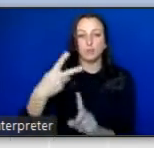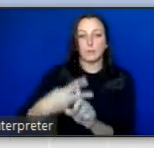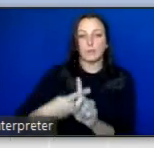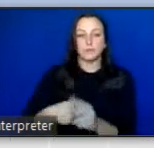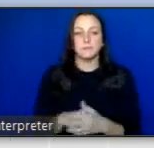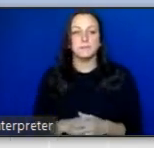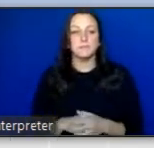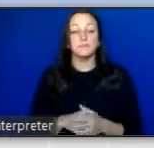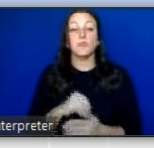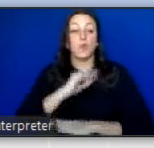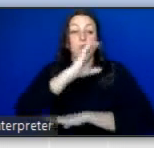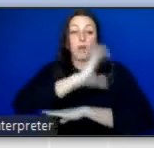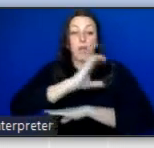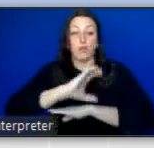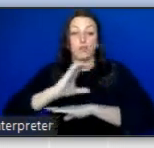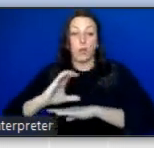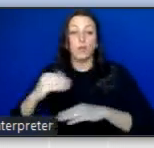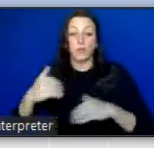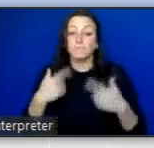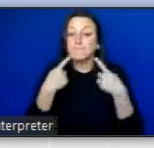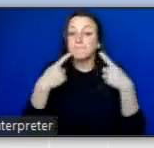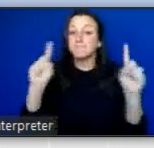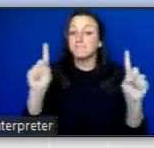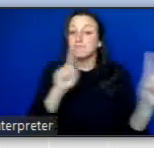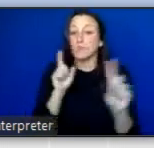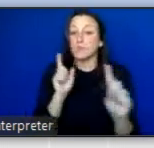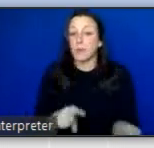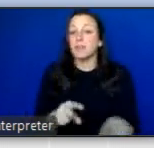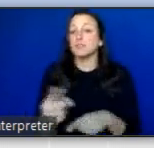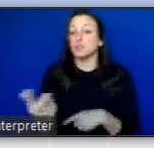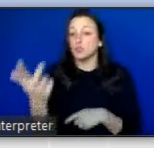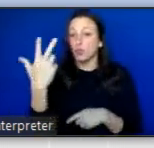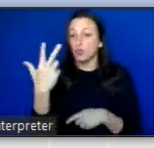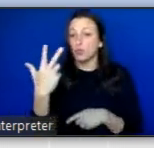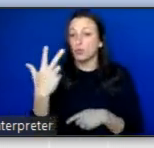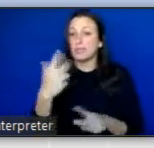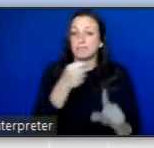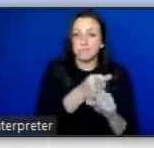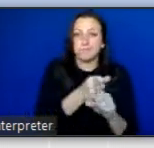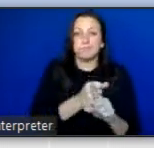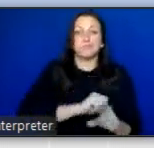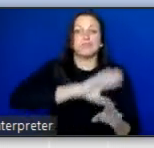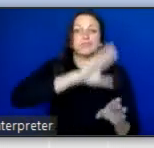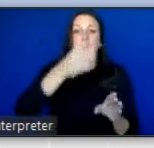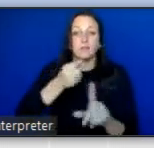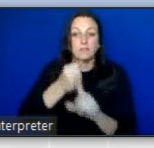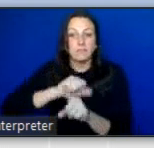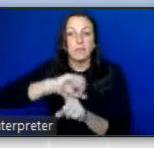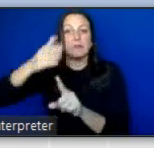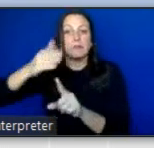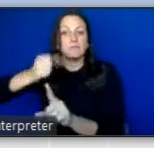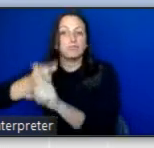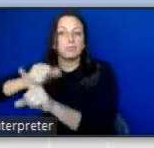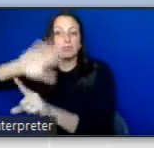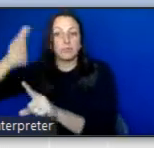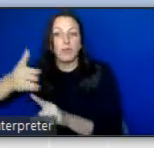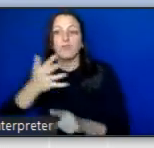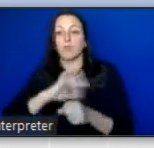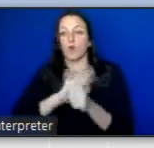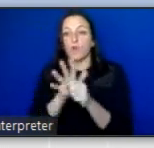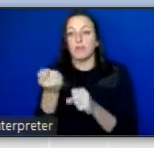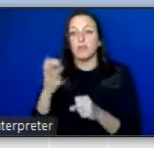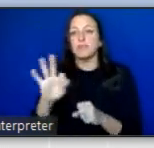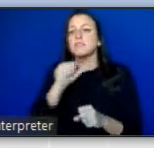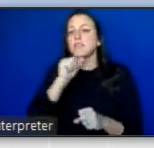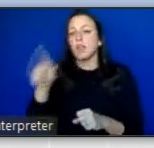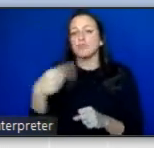So Colorado has successfully responded to 3 waves of COVID-19. And when I say Colorado, not only do I mean the state's response,